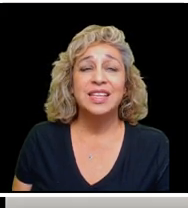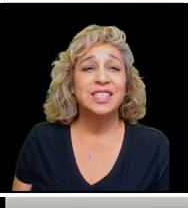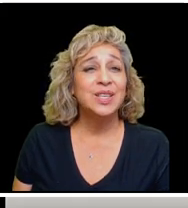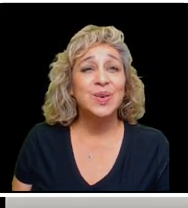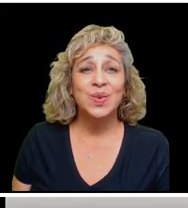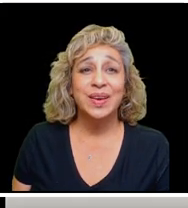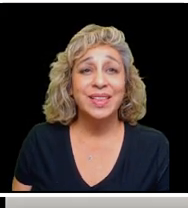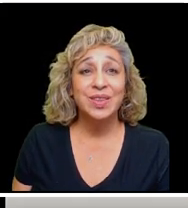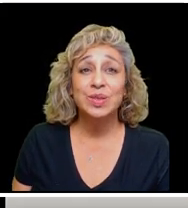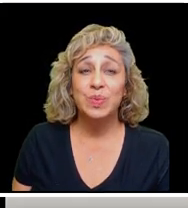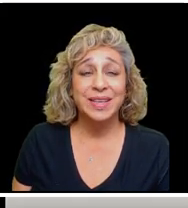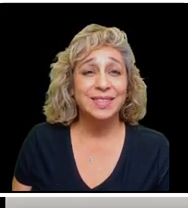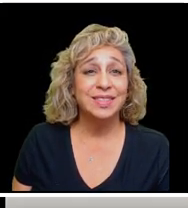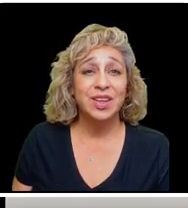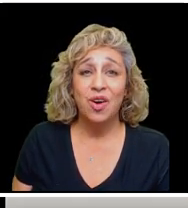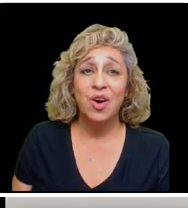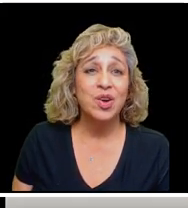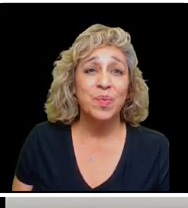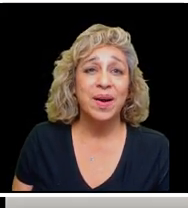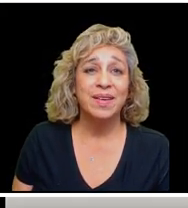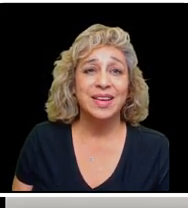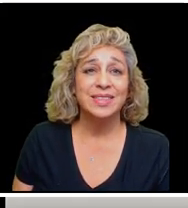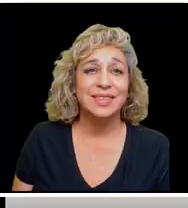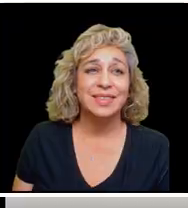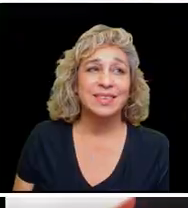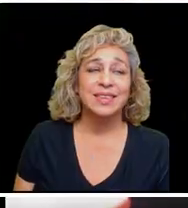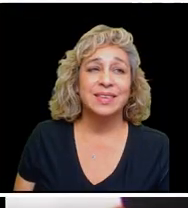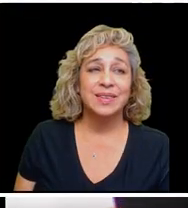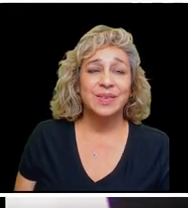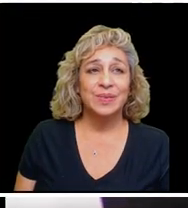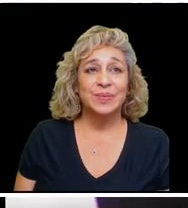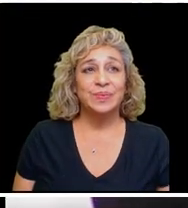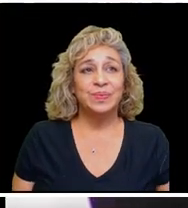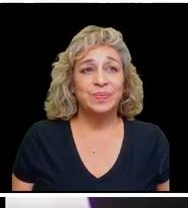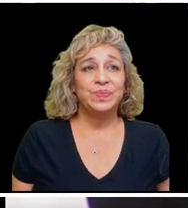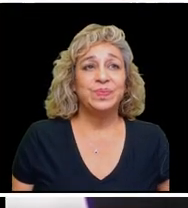still in those places there are no parties